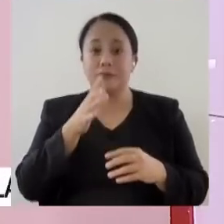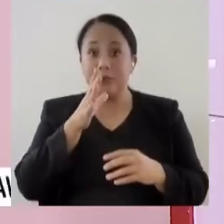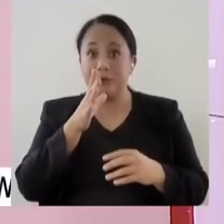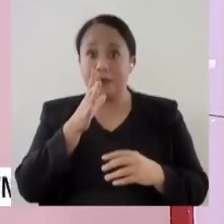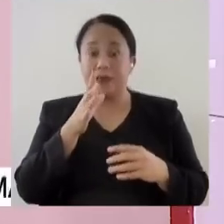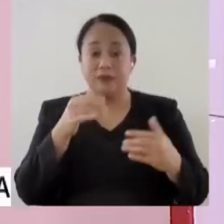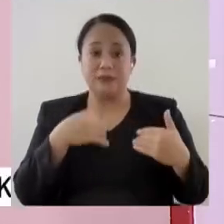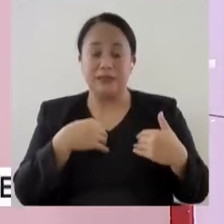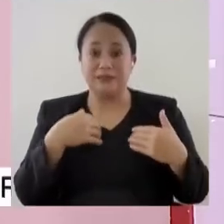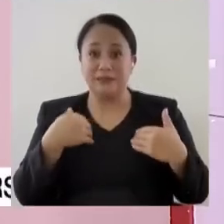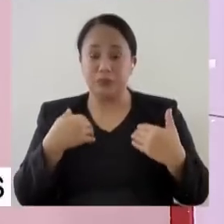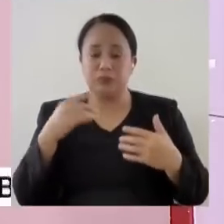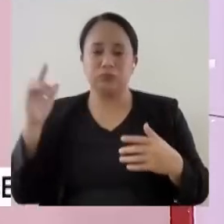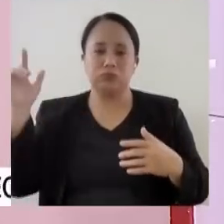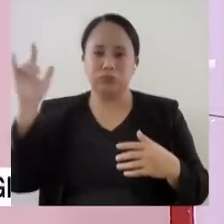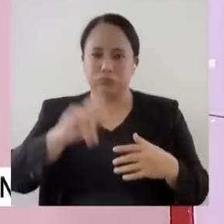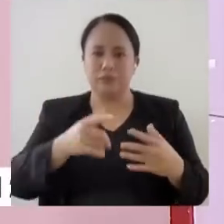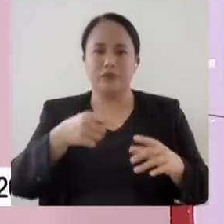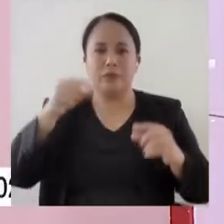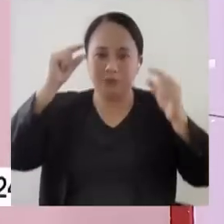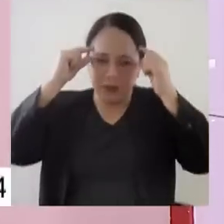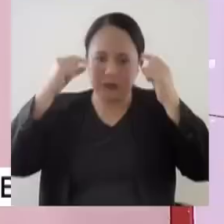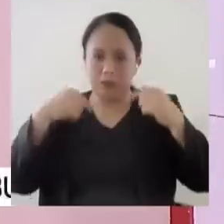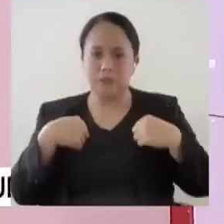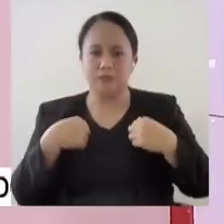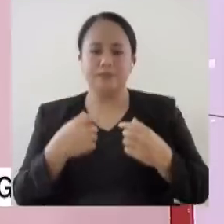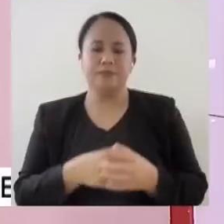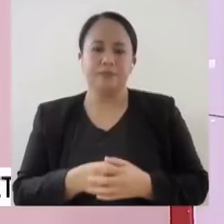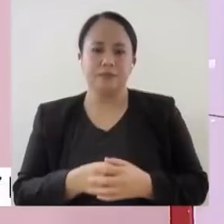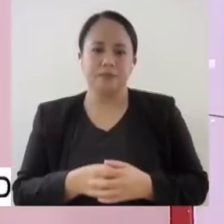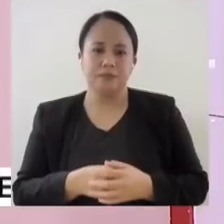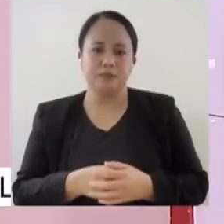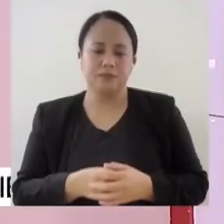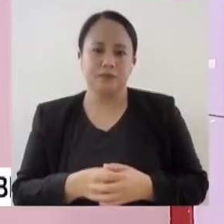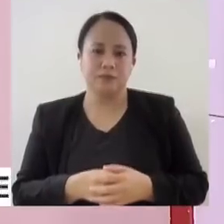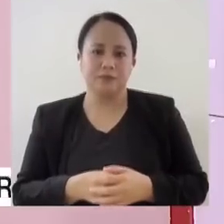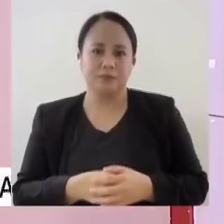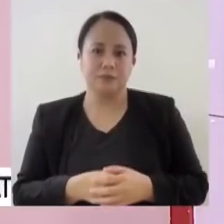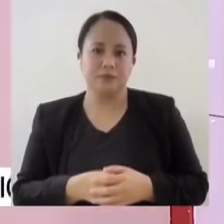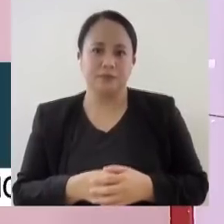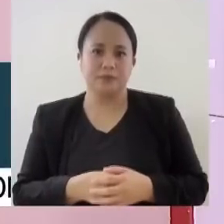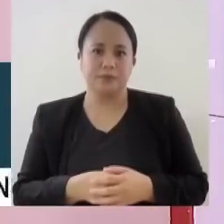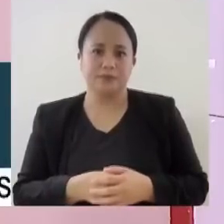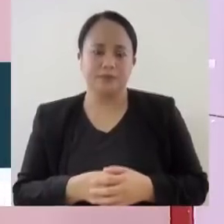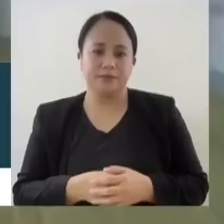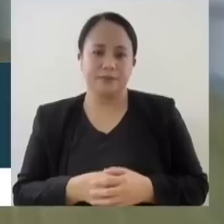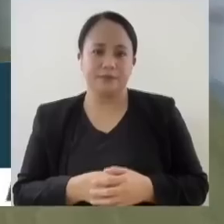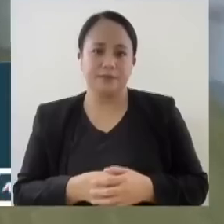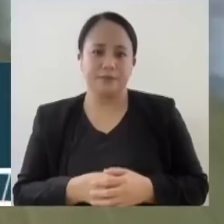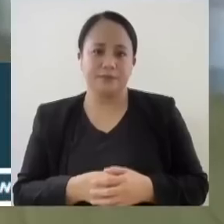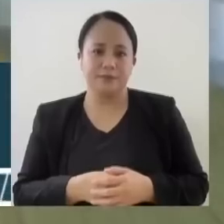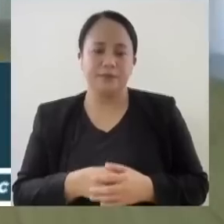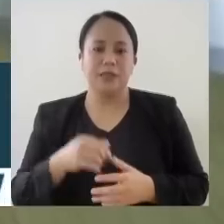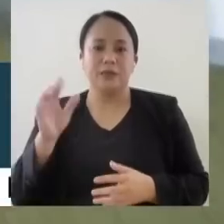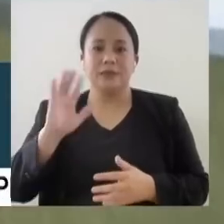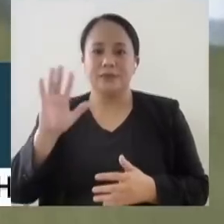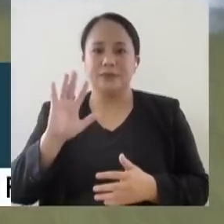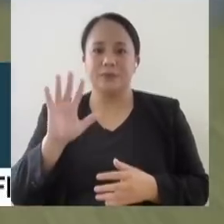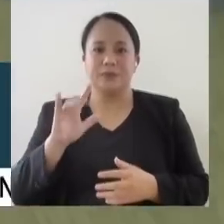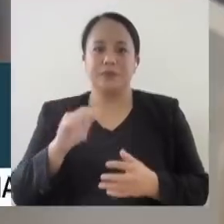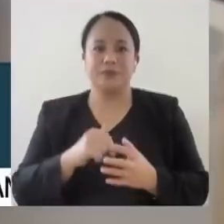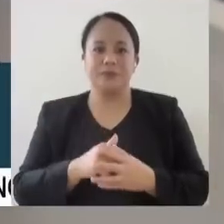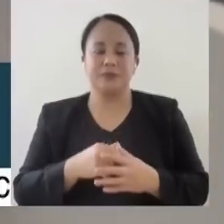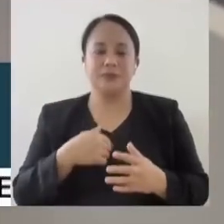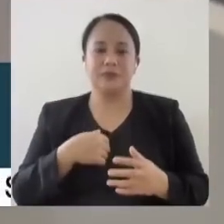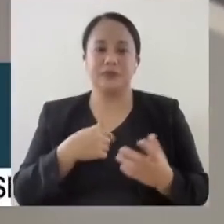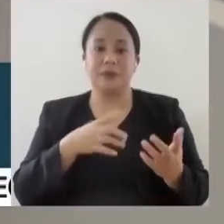Qatar. Jeffrey Arnaiz now joins us with that story. Jeffrey, what more can you tell us? Hi, Carmina. Radalisa Baltasar, the